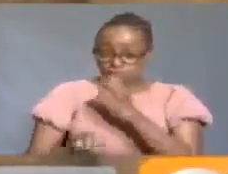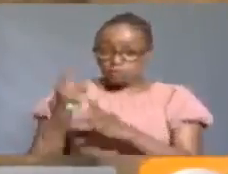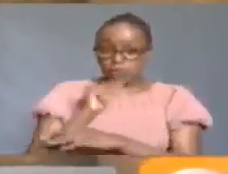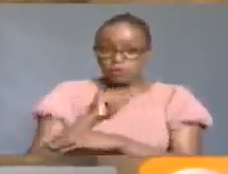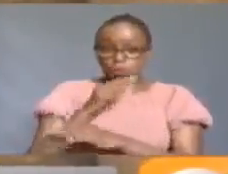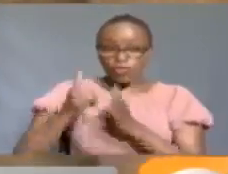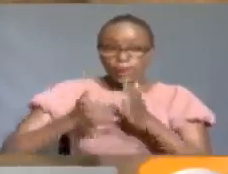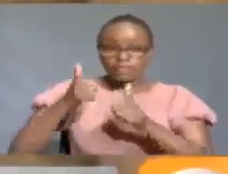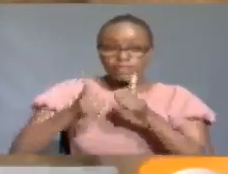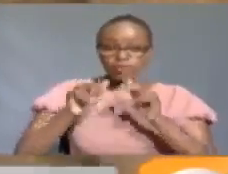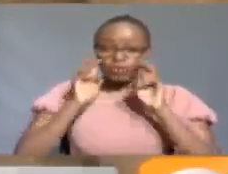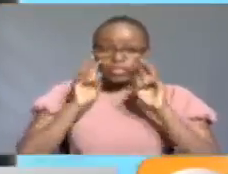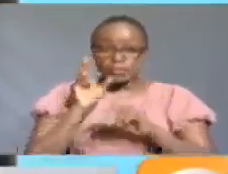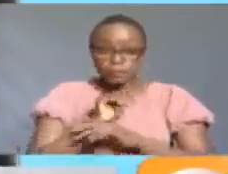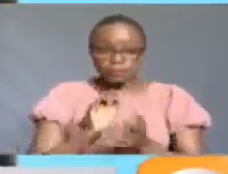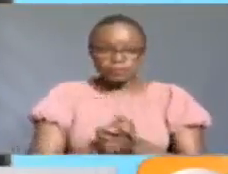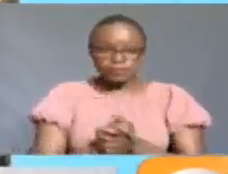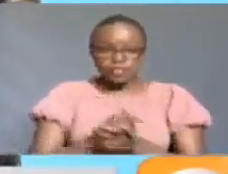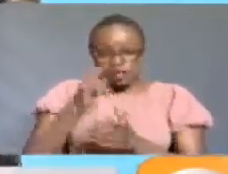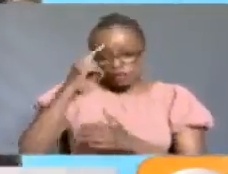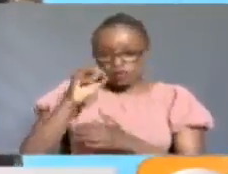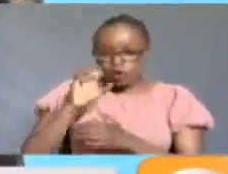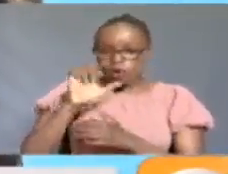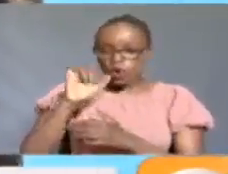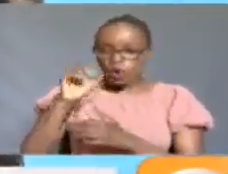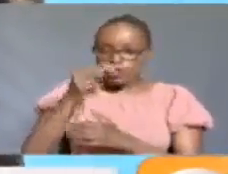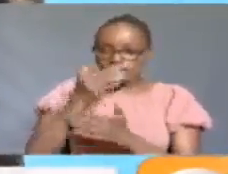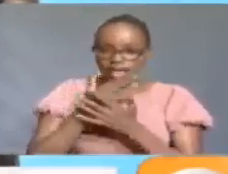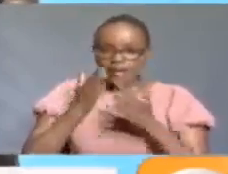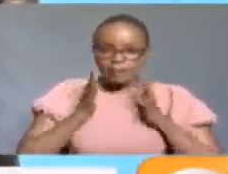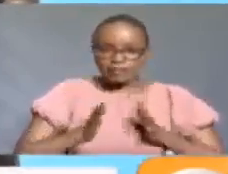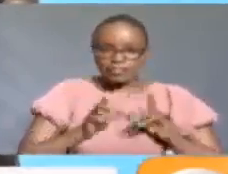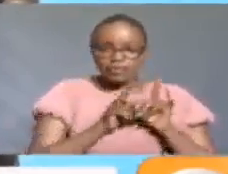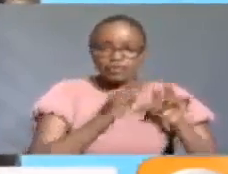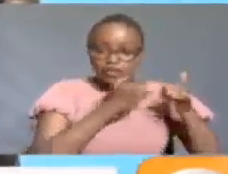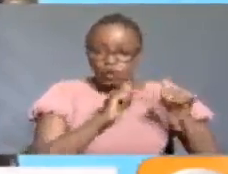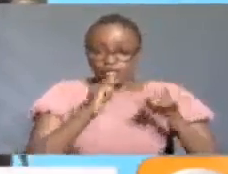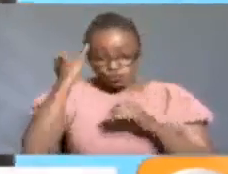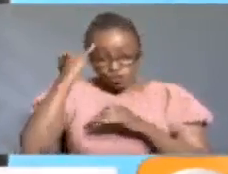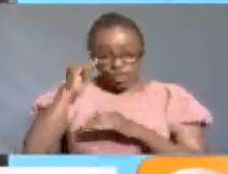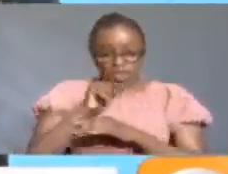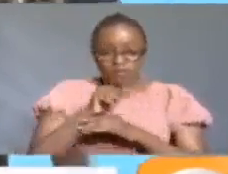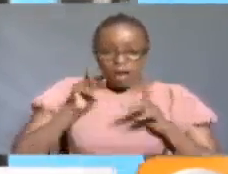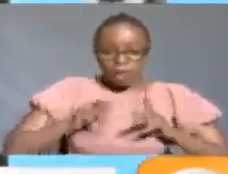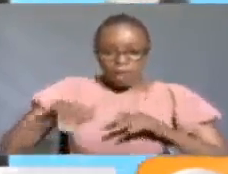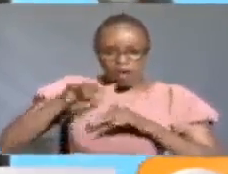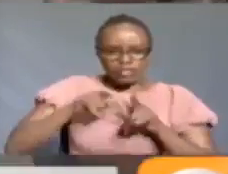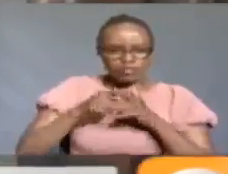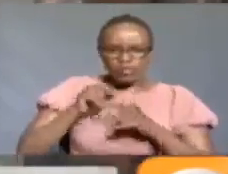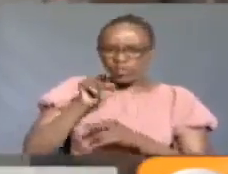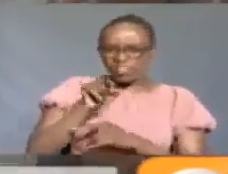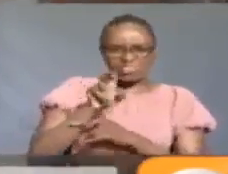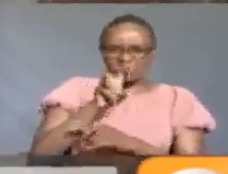with the machine that you have just seen here. For Oliech, like any other person who has dared to invent, the people around him were very